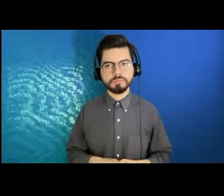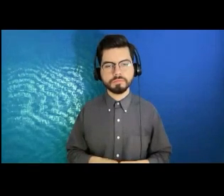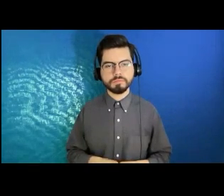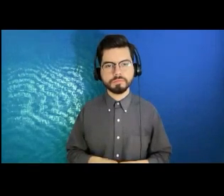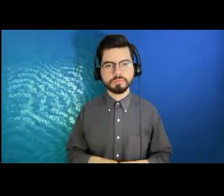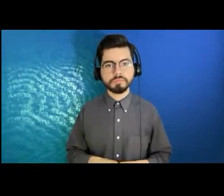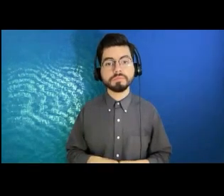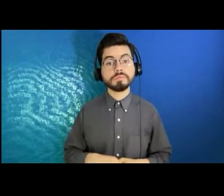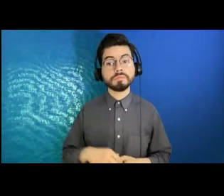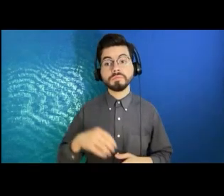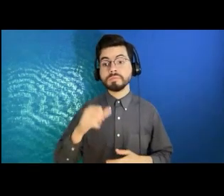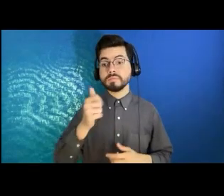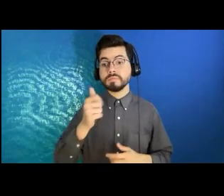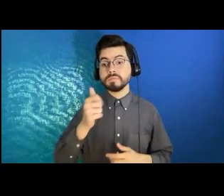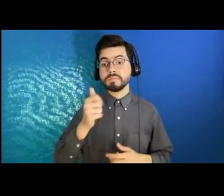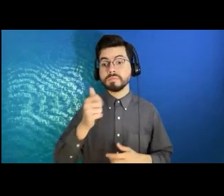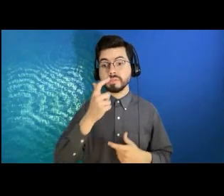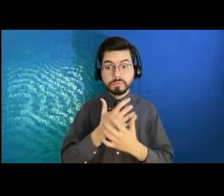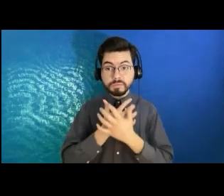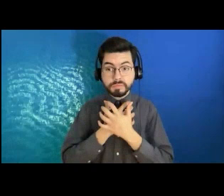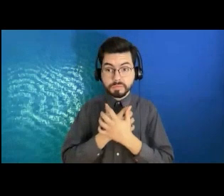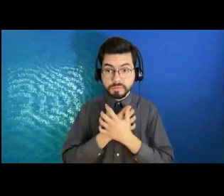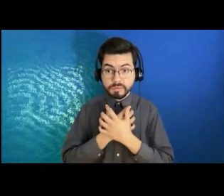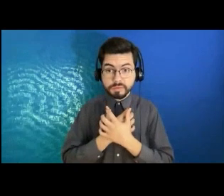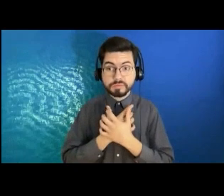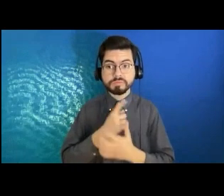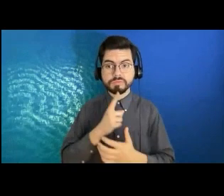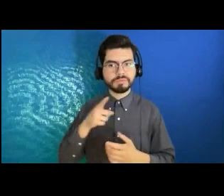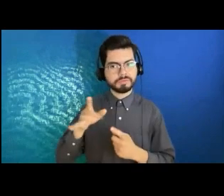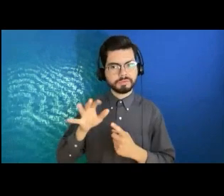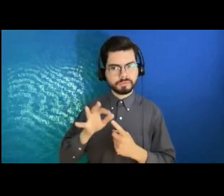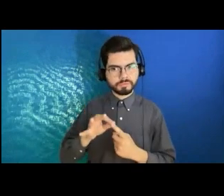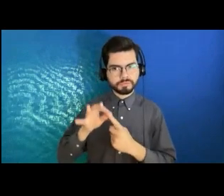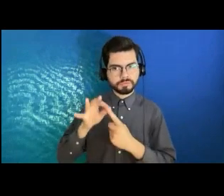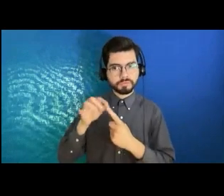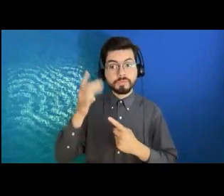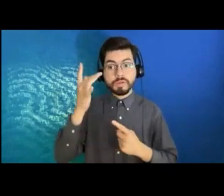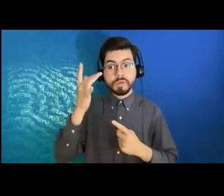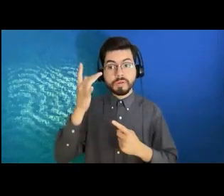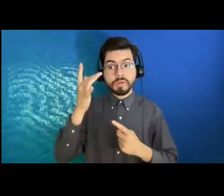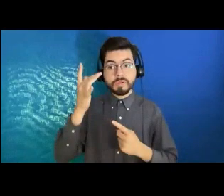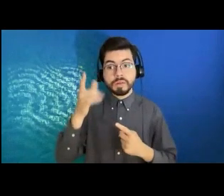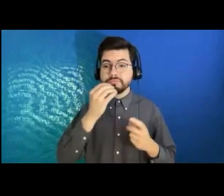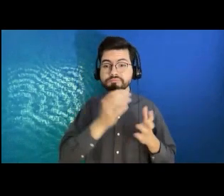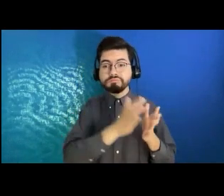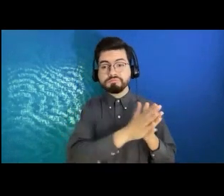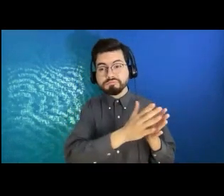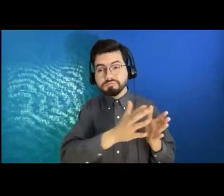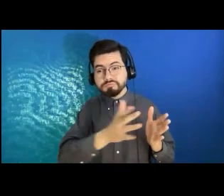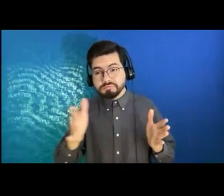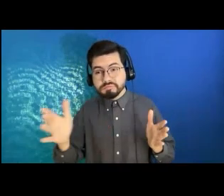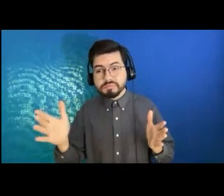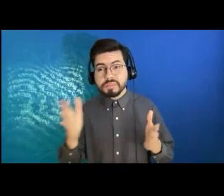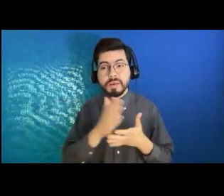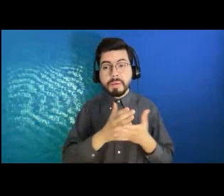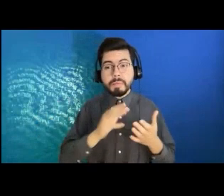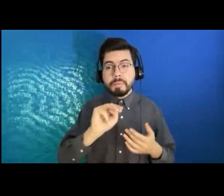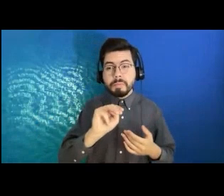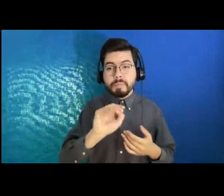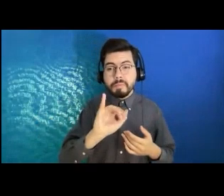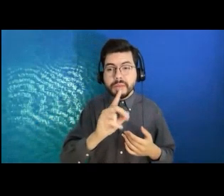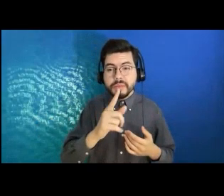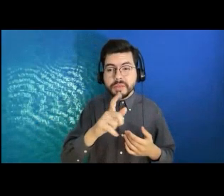Another interesting food, bears are really unique in that they eat everything from insects as small as midges to mammals